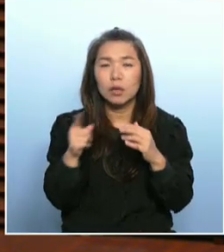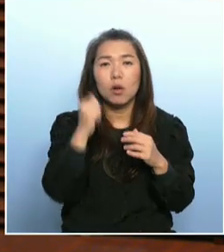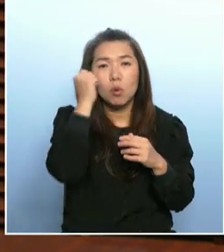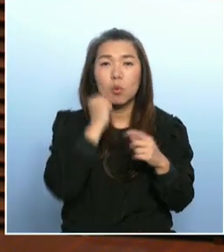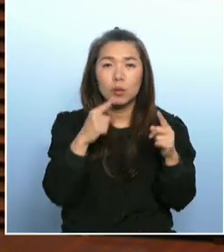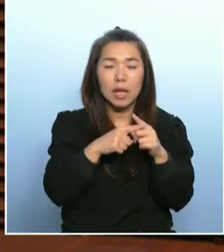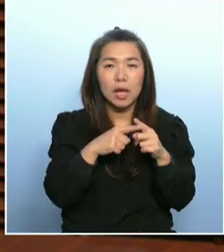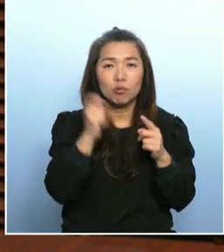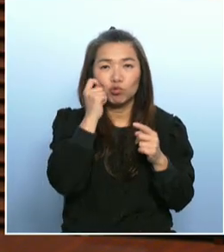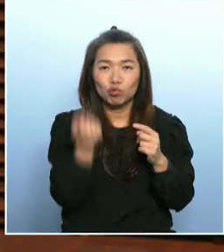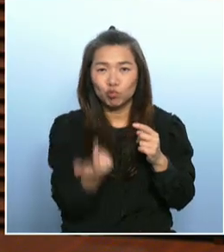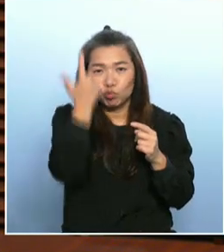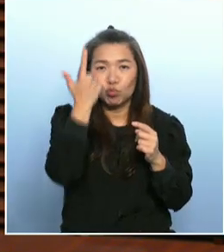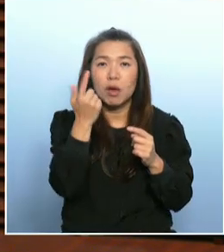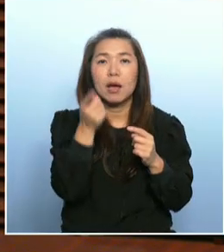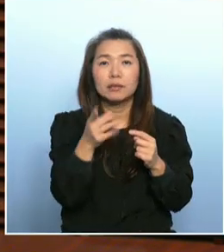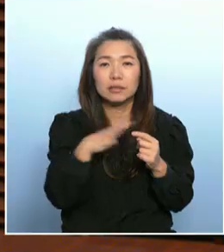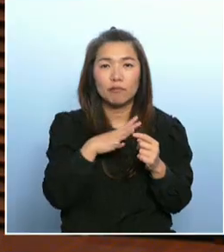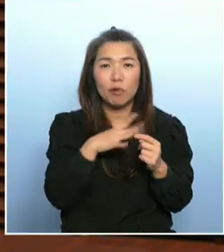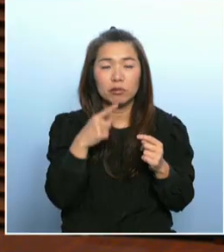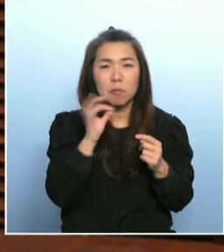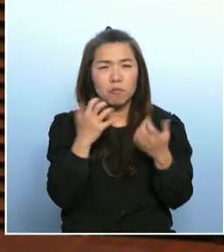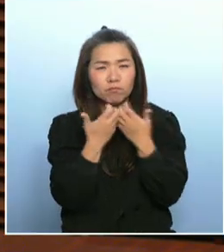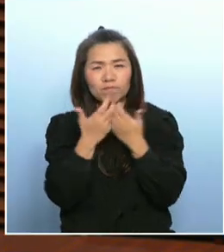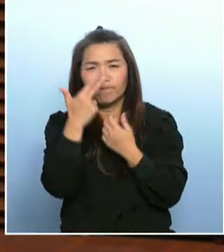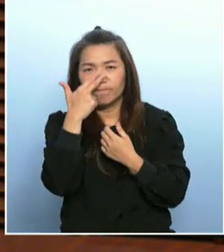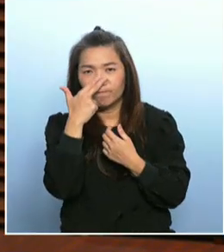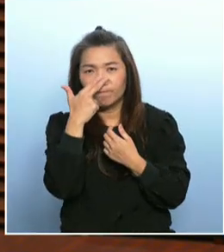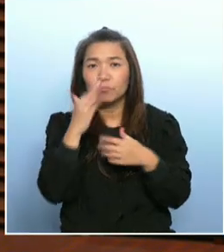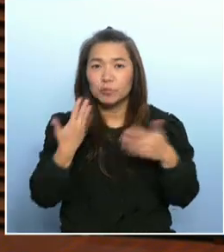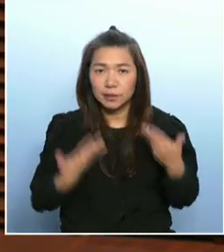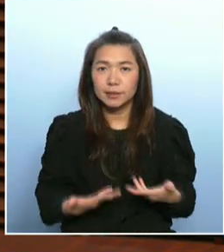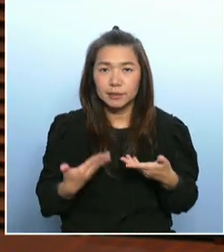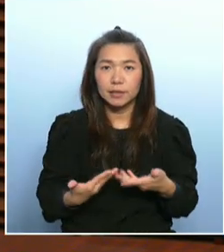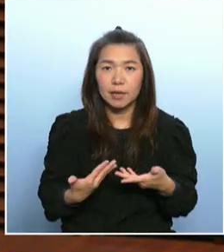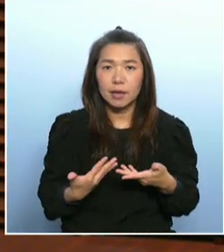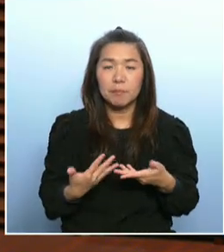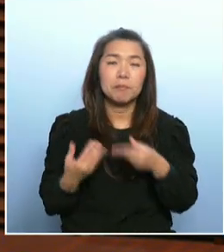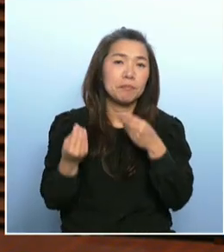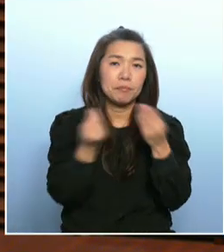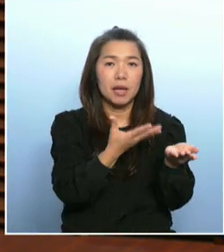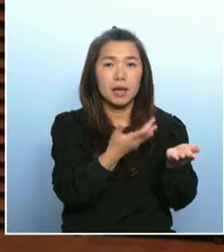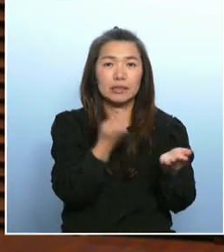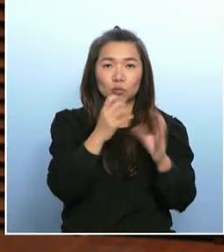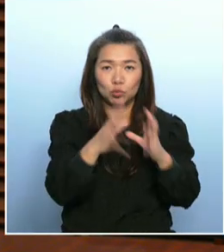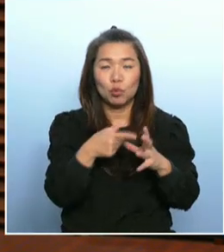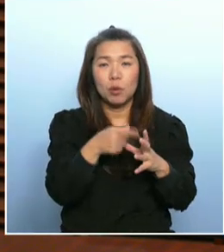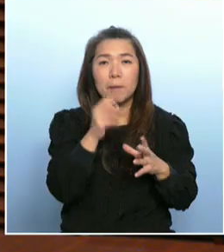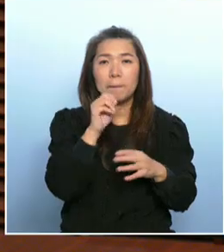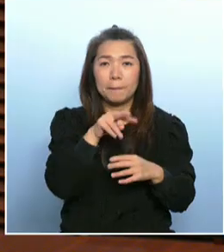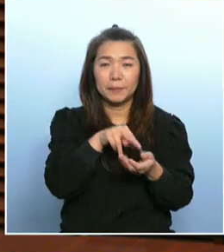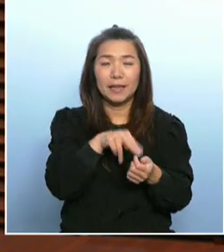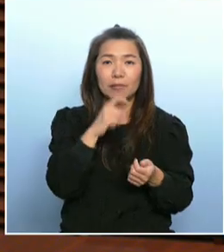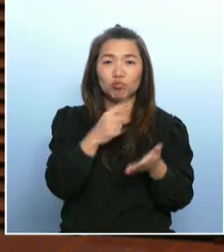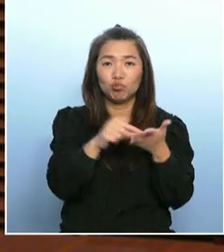Transitional Care and Support Center for tetraplegic patient. Given the aging population, do we have